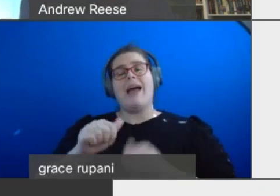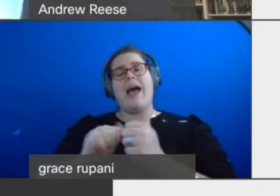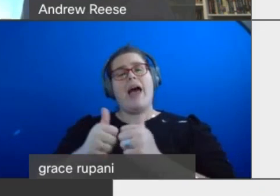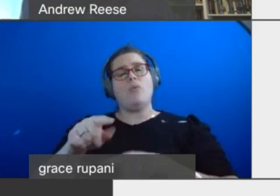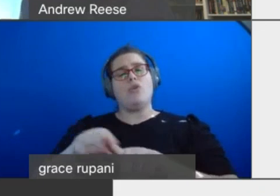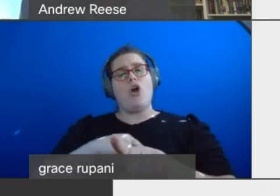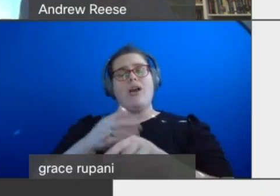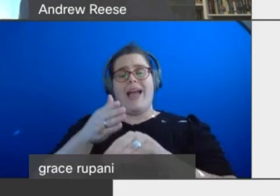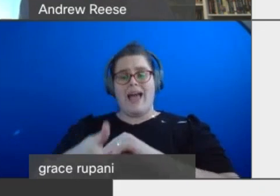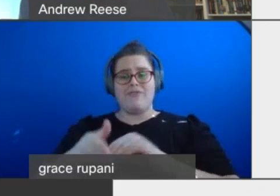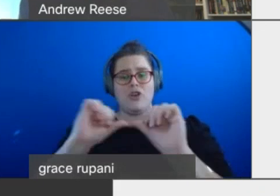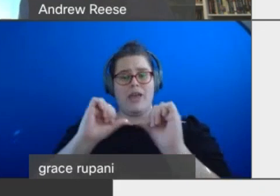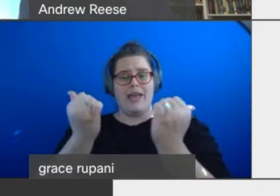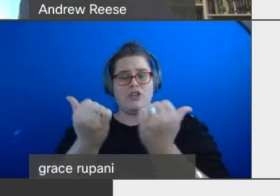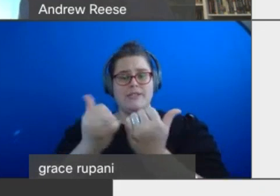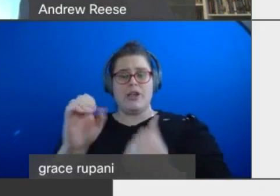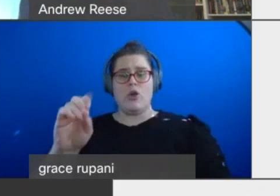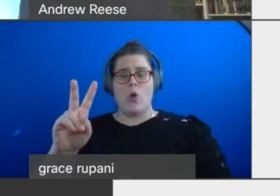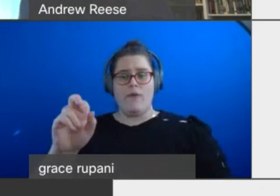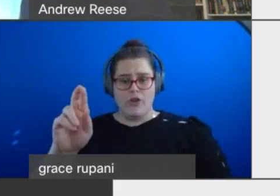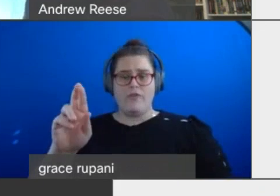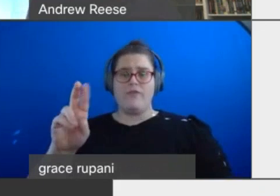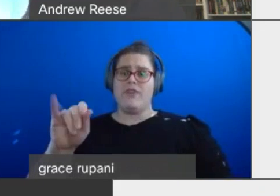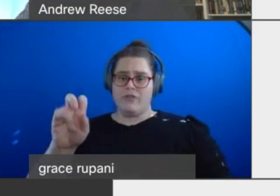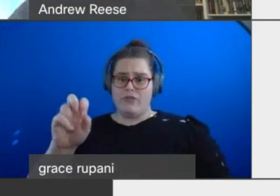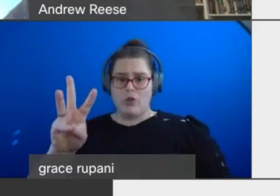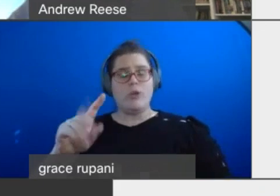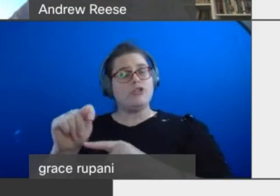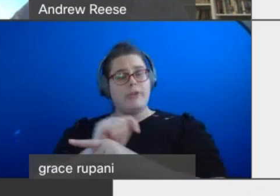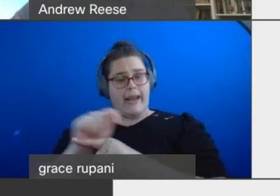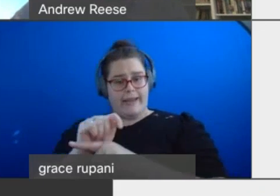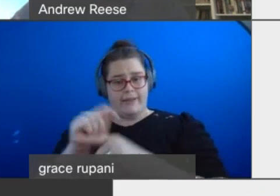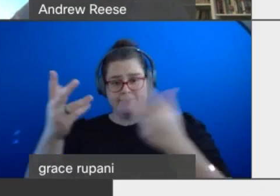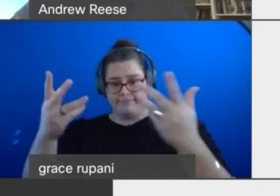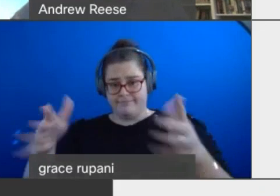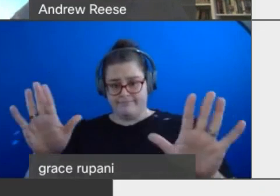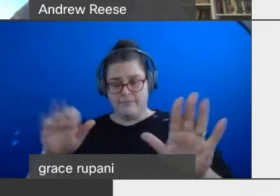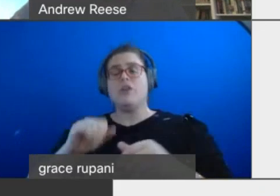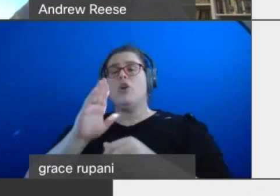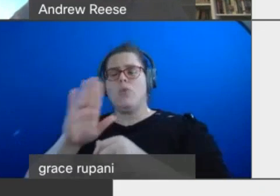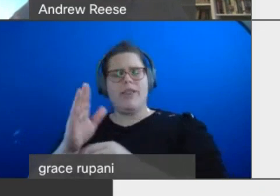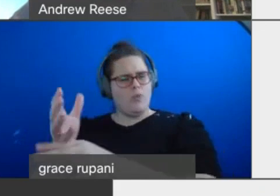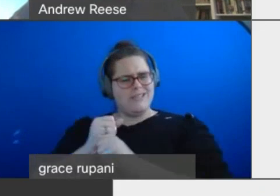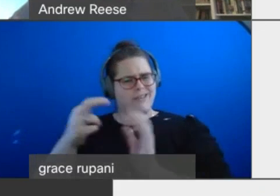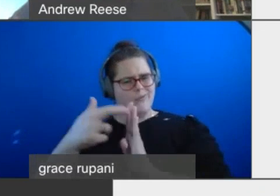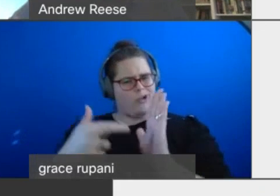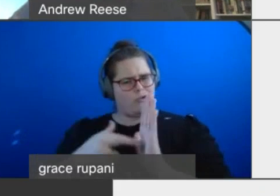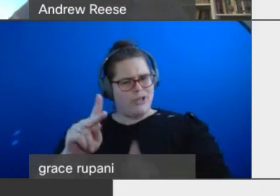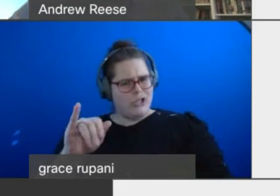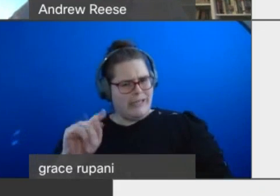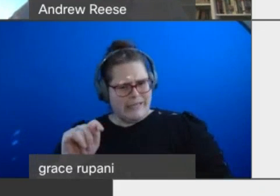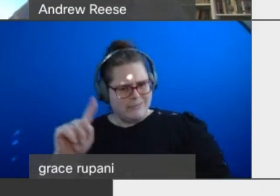agency overview training will the registration kit be received? I'll have to take this back. I was under the impression that once